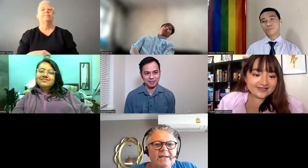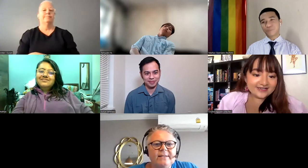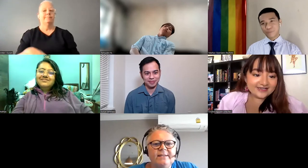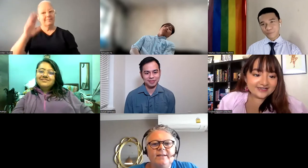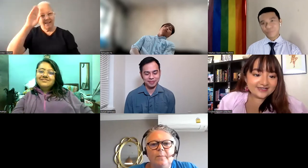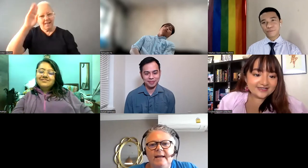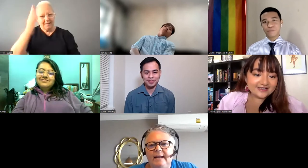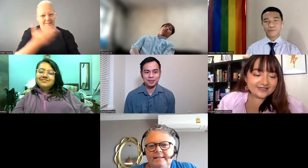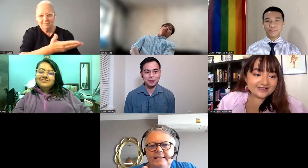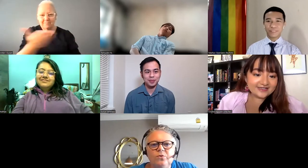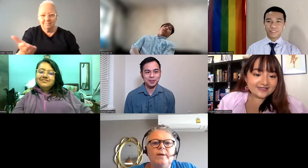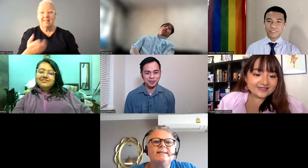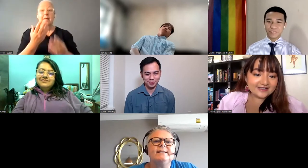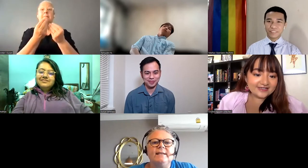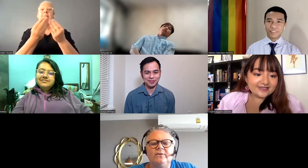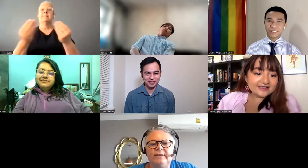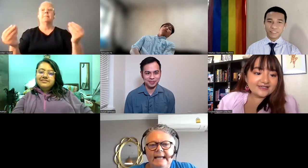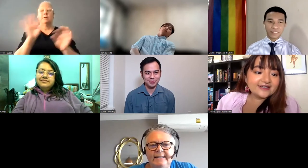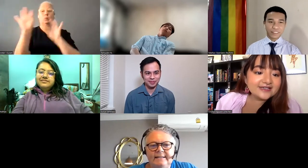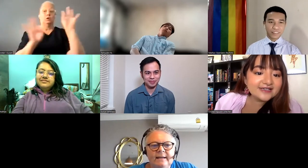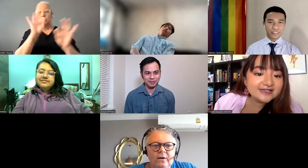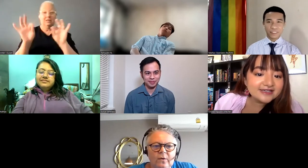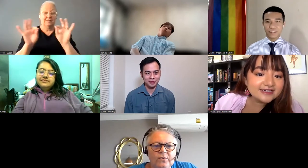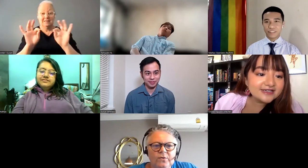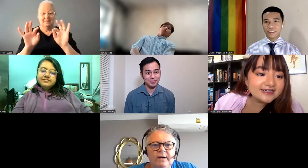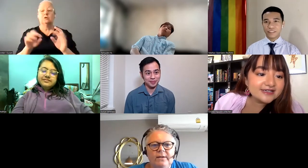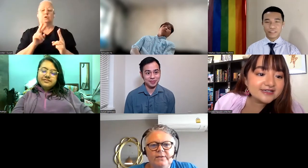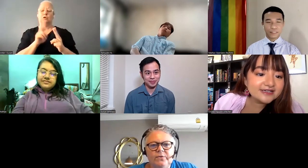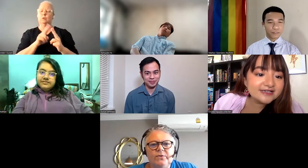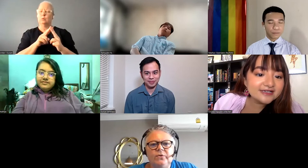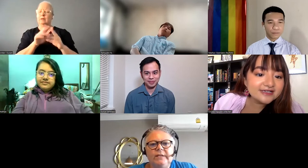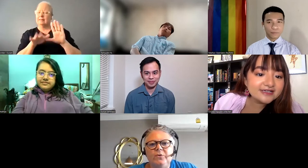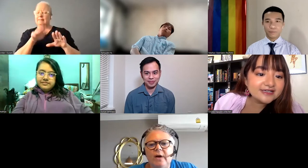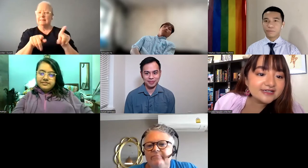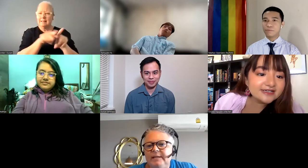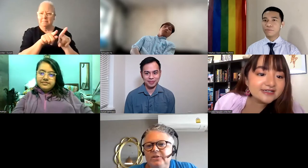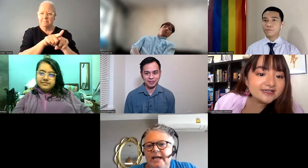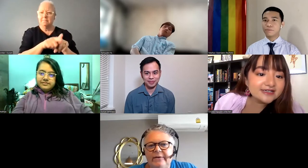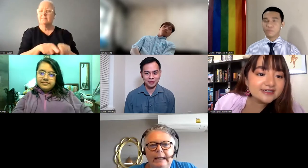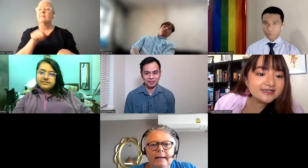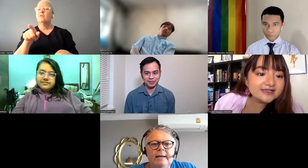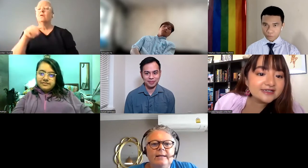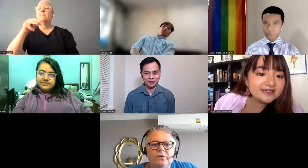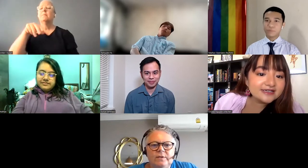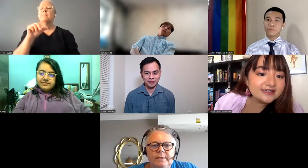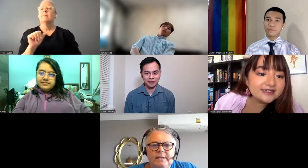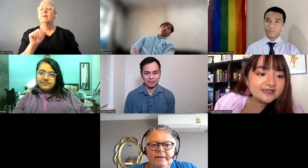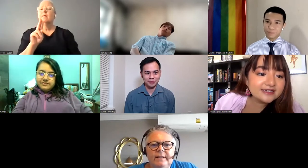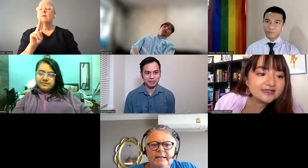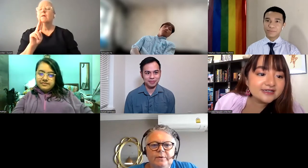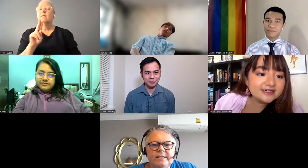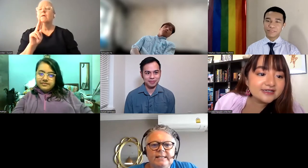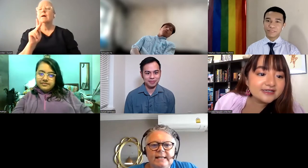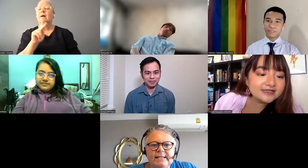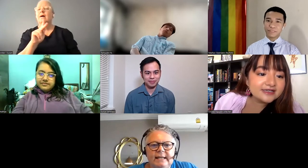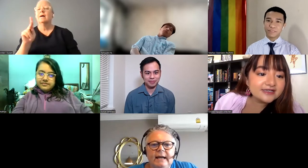There's many questions coming in, and I see two questions that are related. Also, Marcus, to the story that you have been sharing. So specifically,